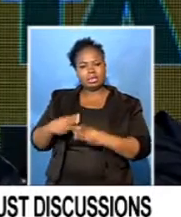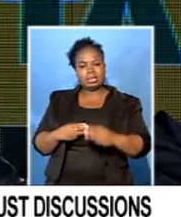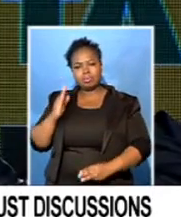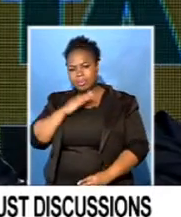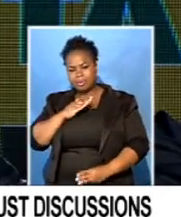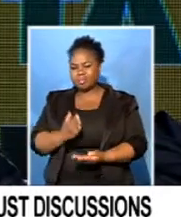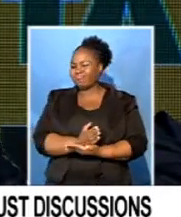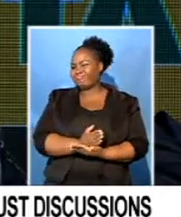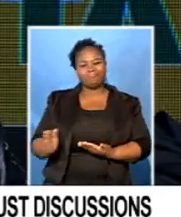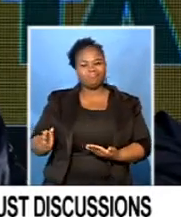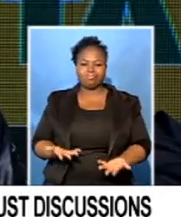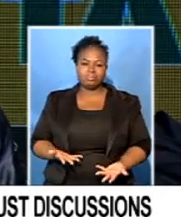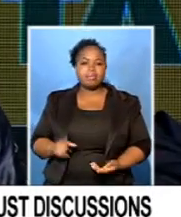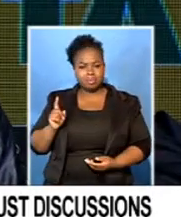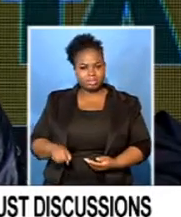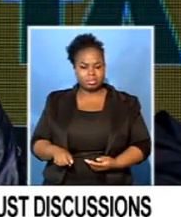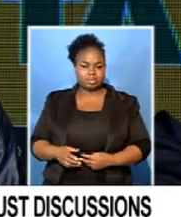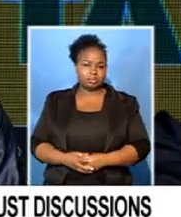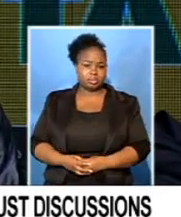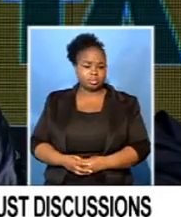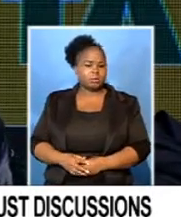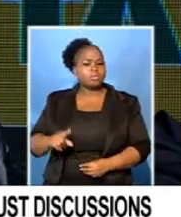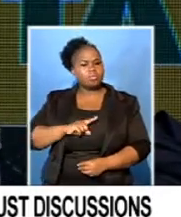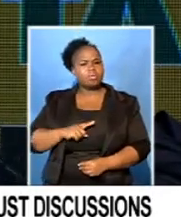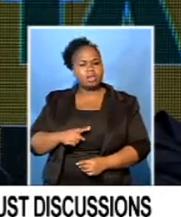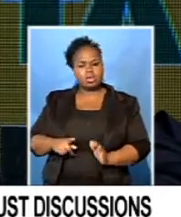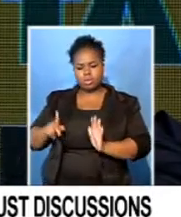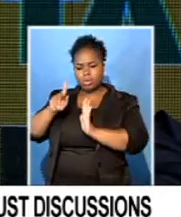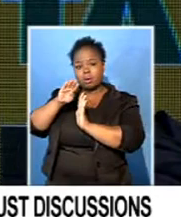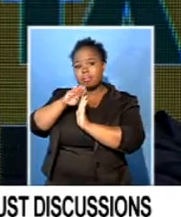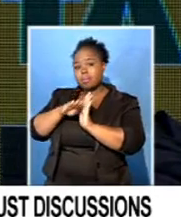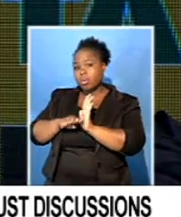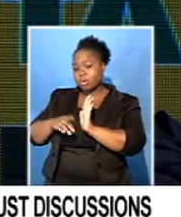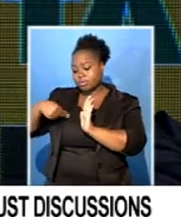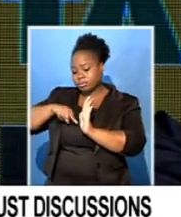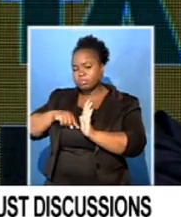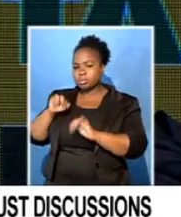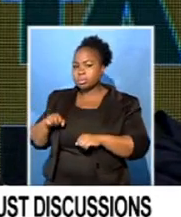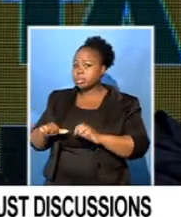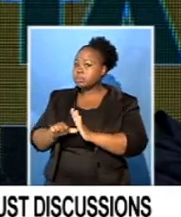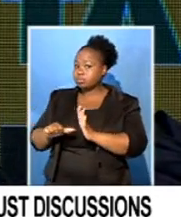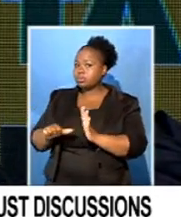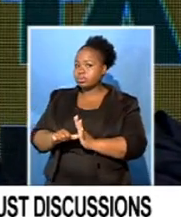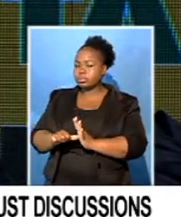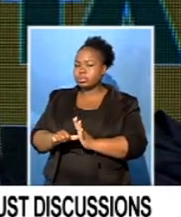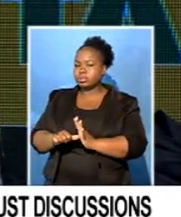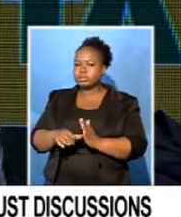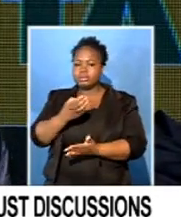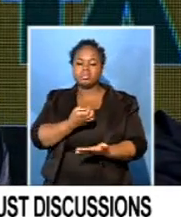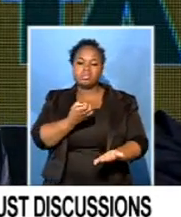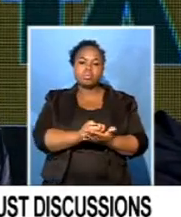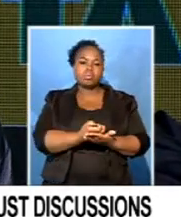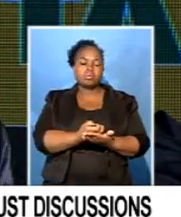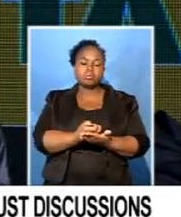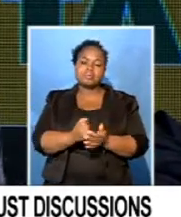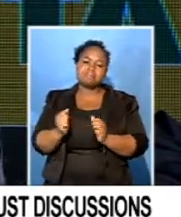unemployment. While all our programs are important, the economy